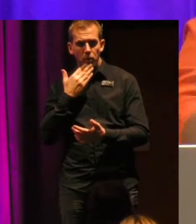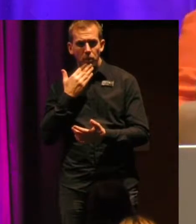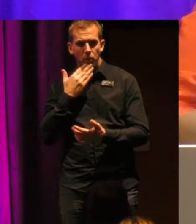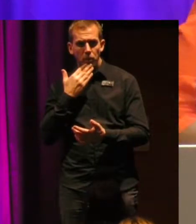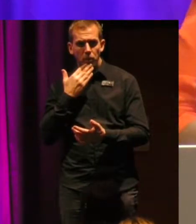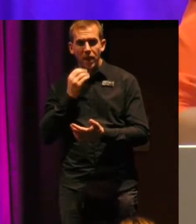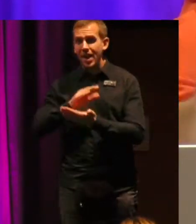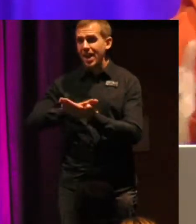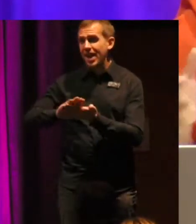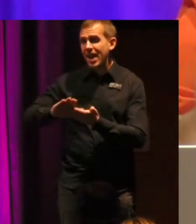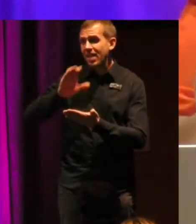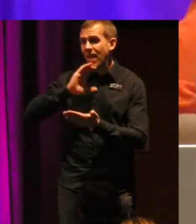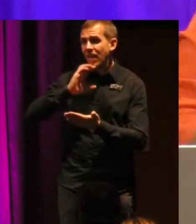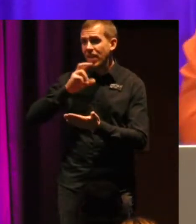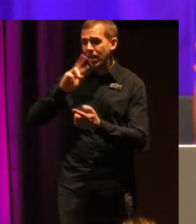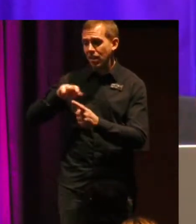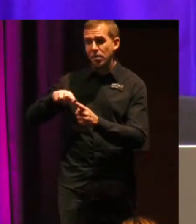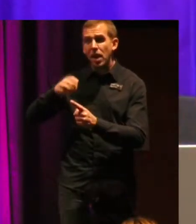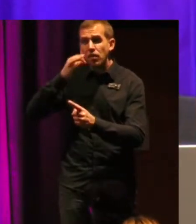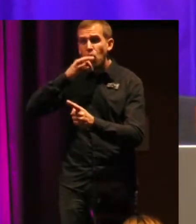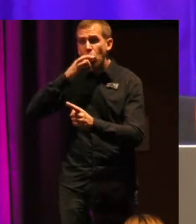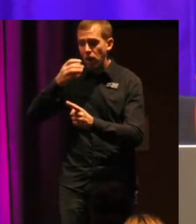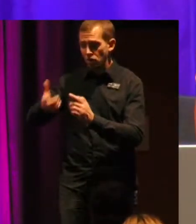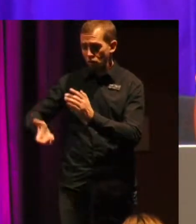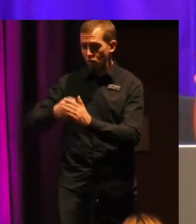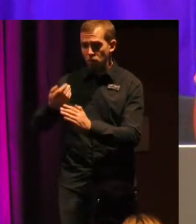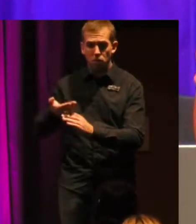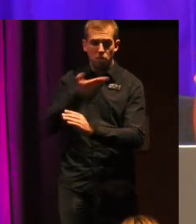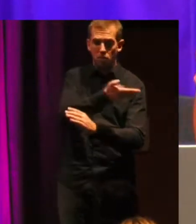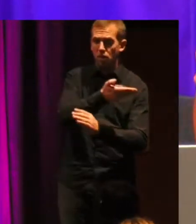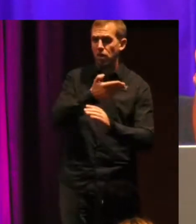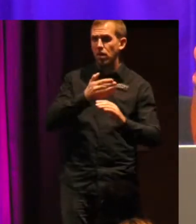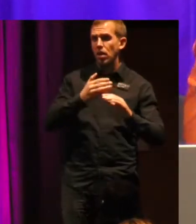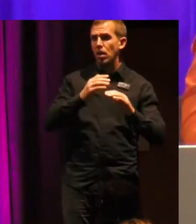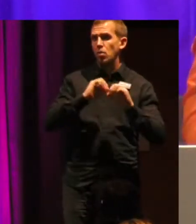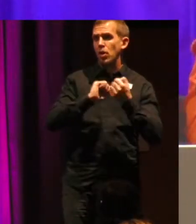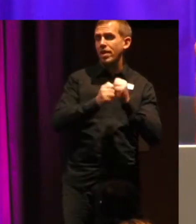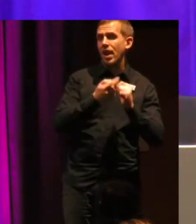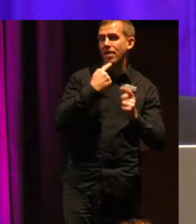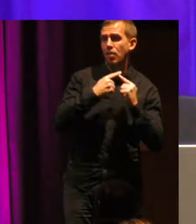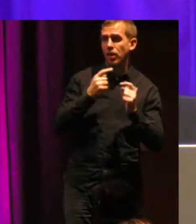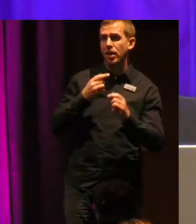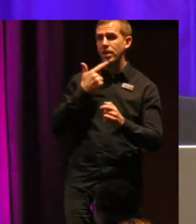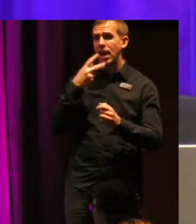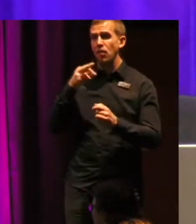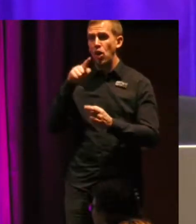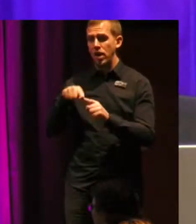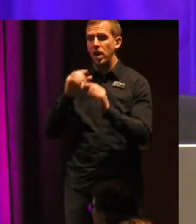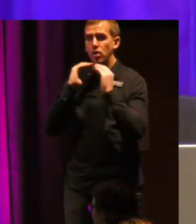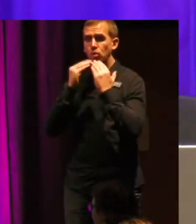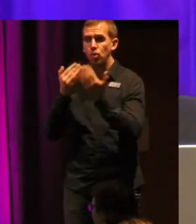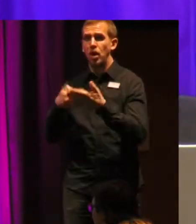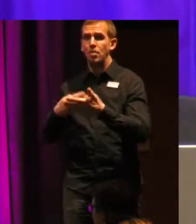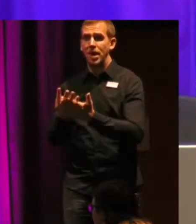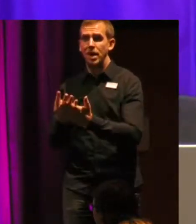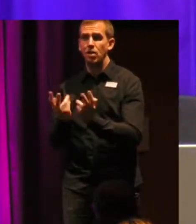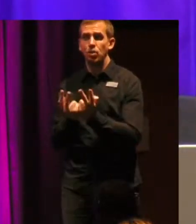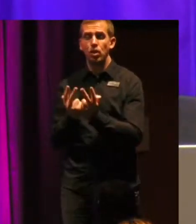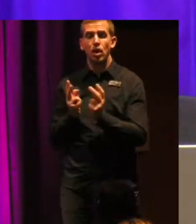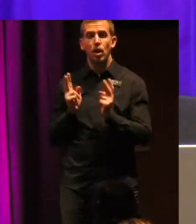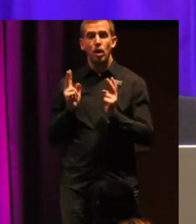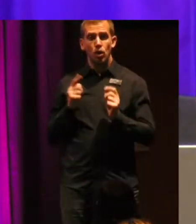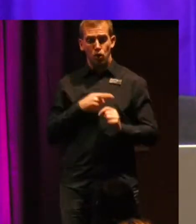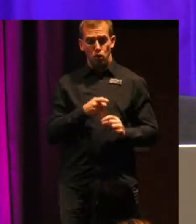and so to, you know, actually sometimes broaden the conversation. And so I would definitely say for the people that we work